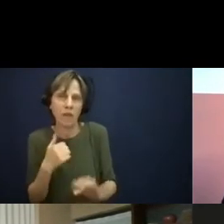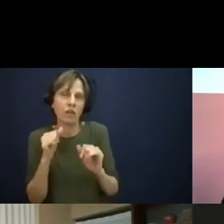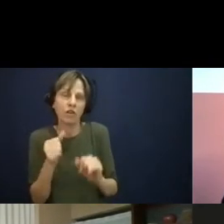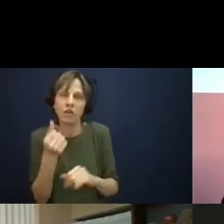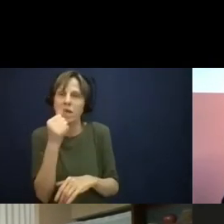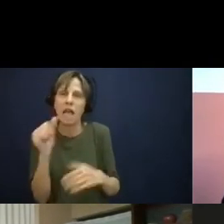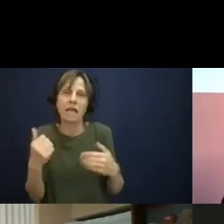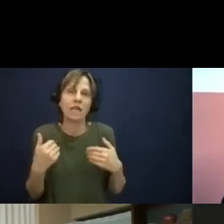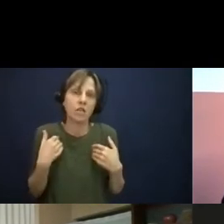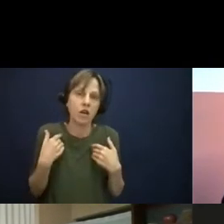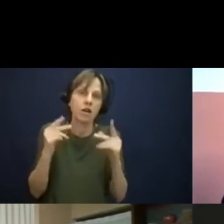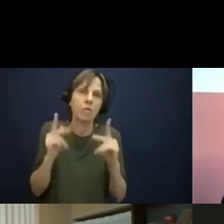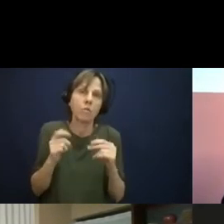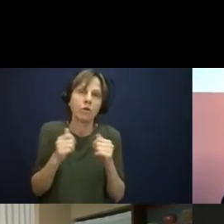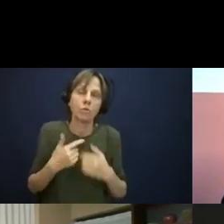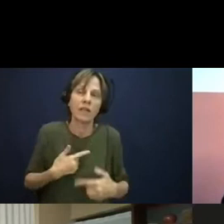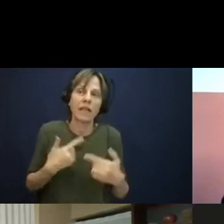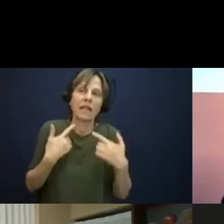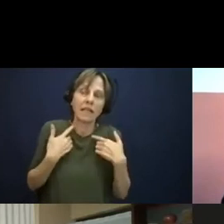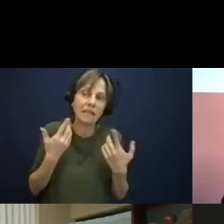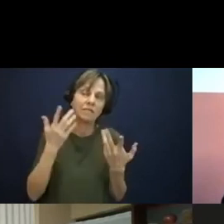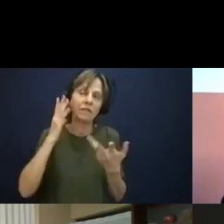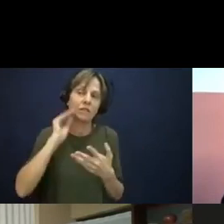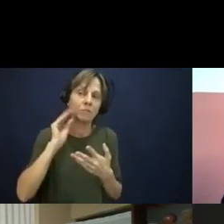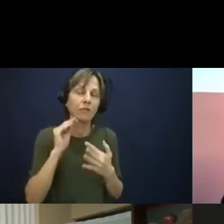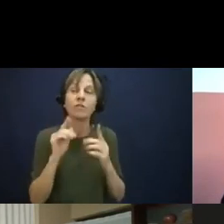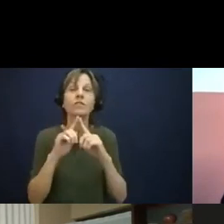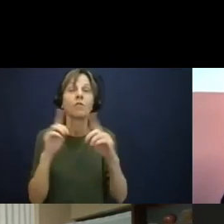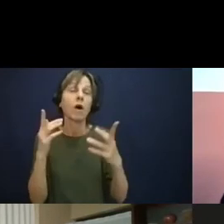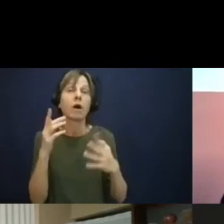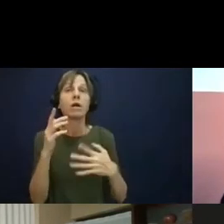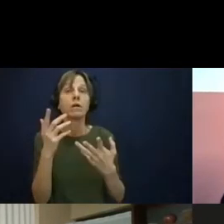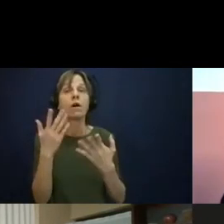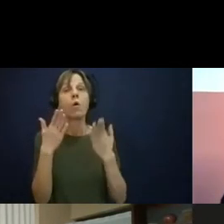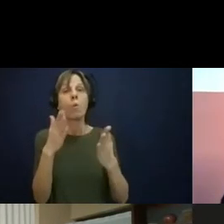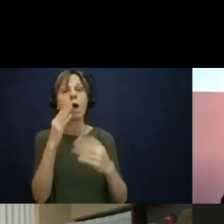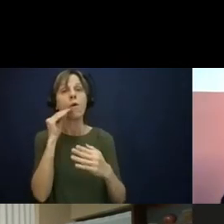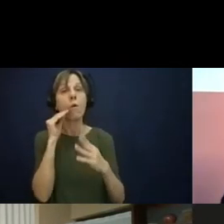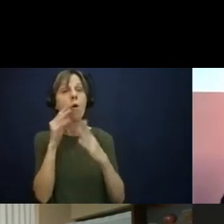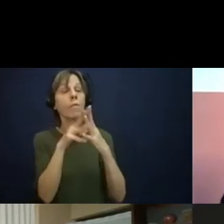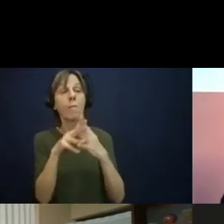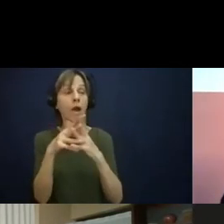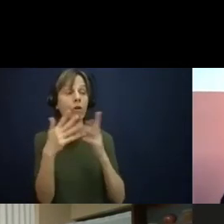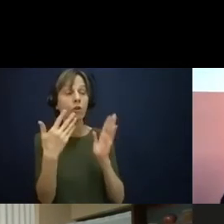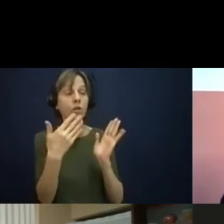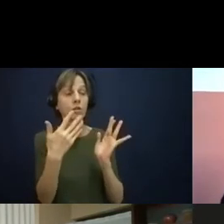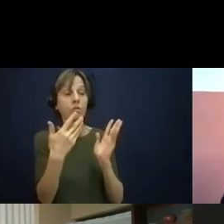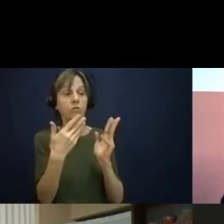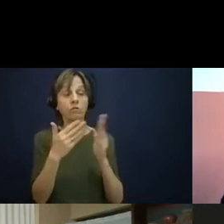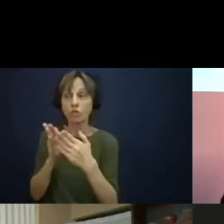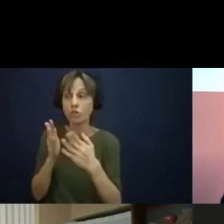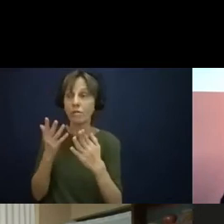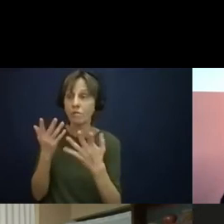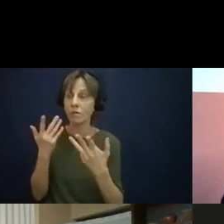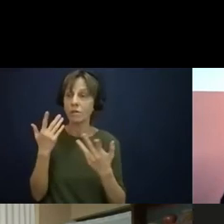has shifted from like this distrust, and that young people with lived expertise can't fill these power roles